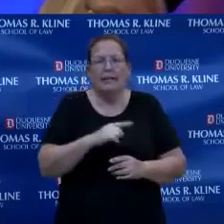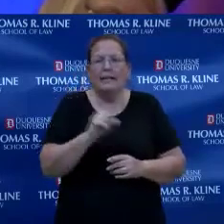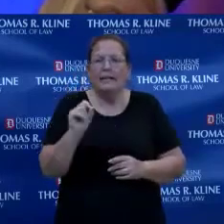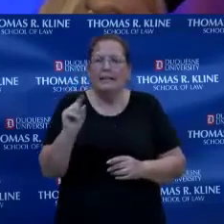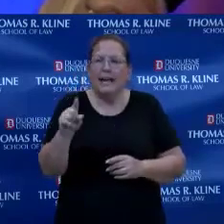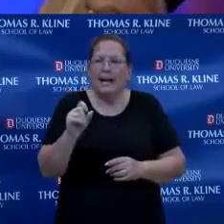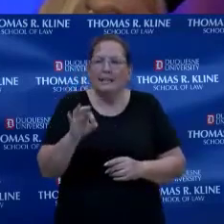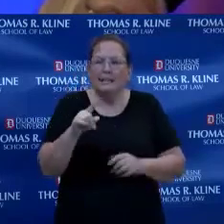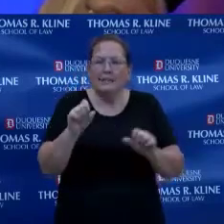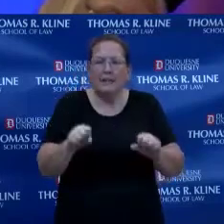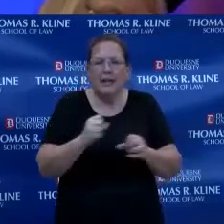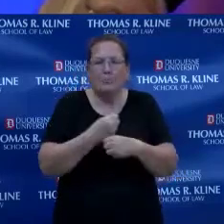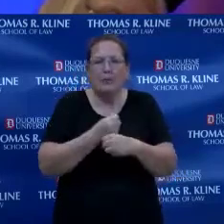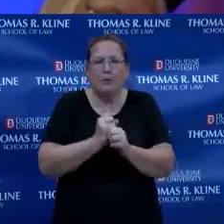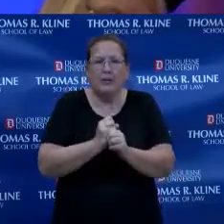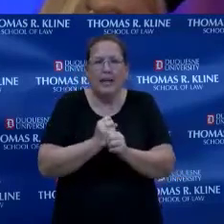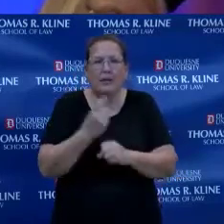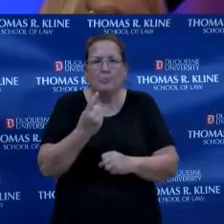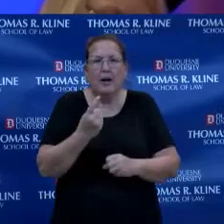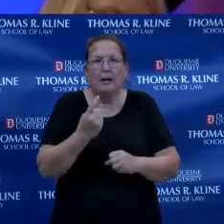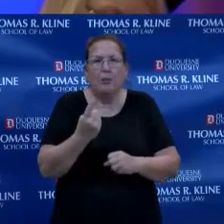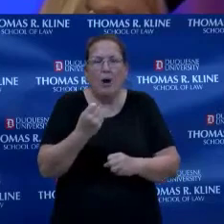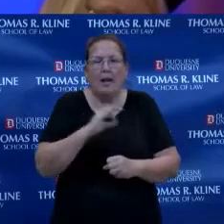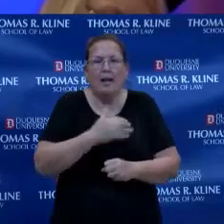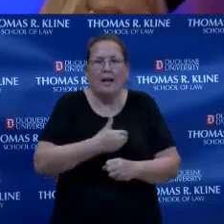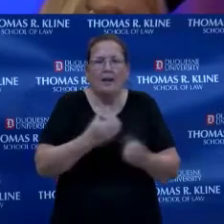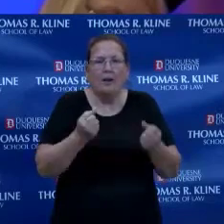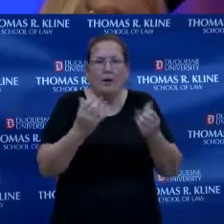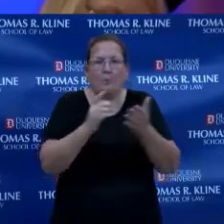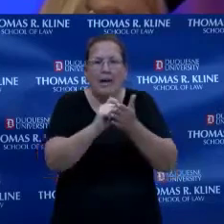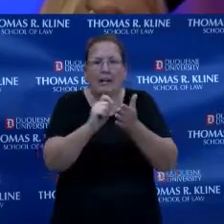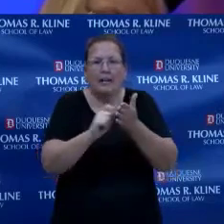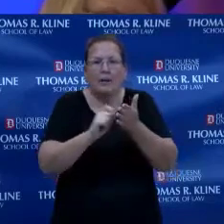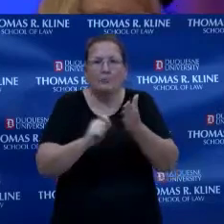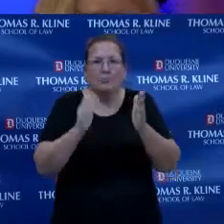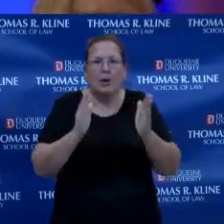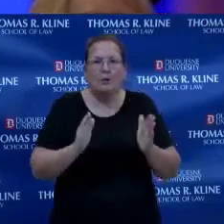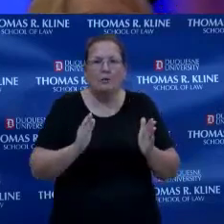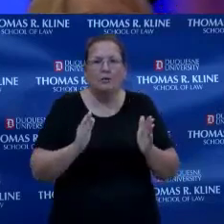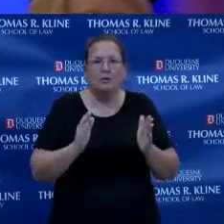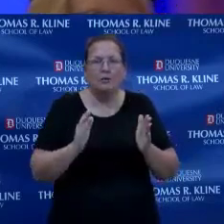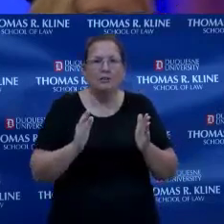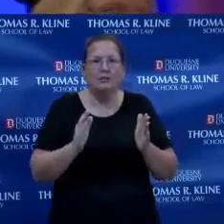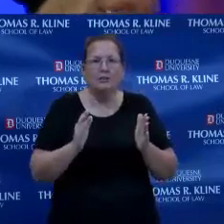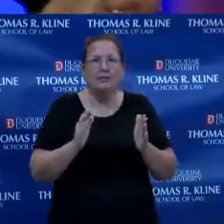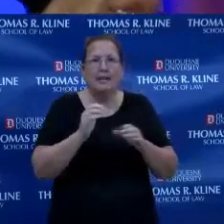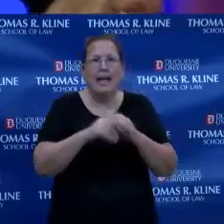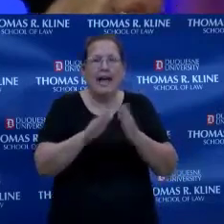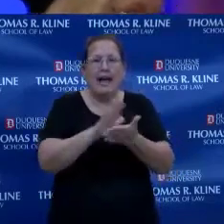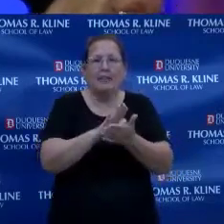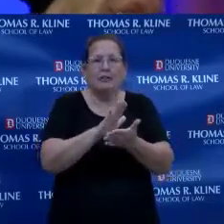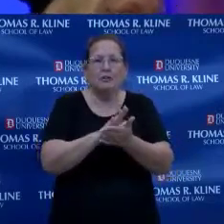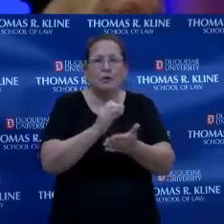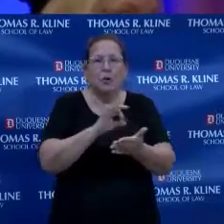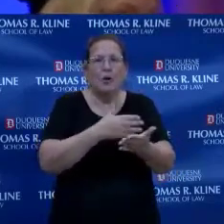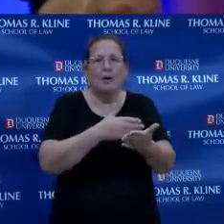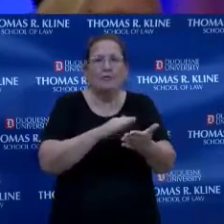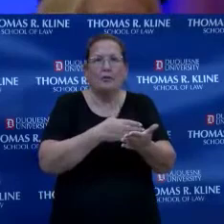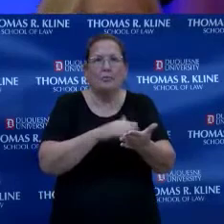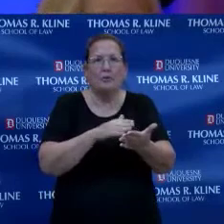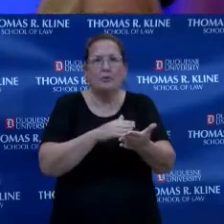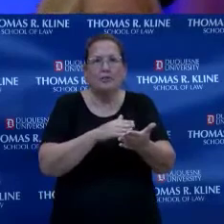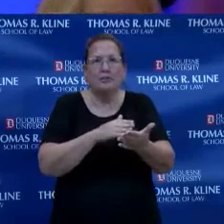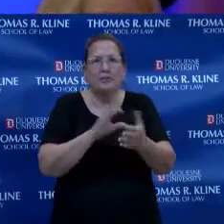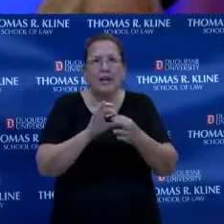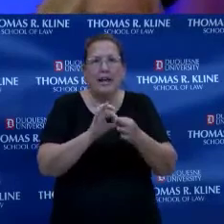music be created by one of our many talented composers at the Mary Papert School of Music, composition area